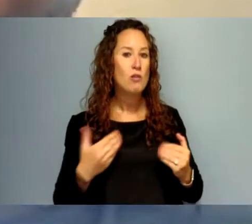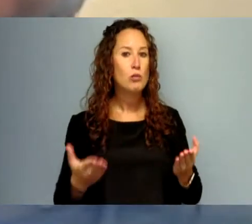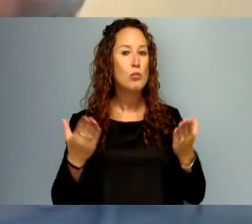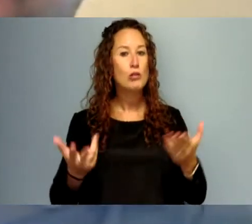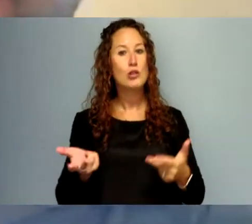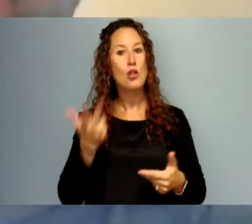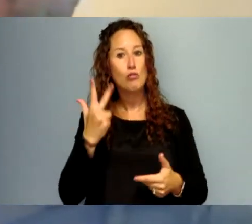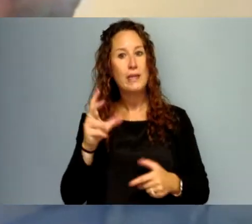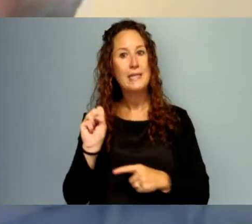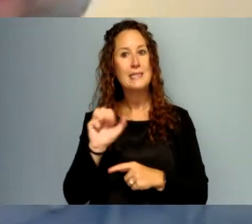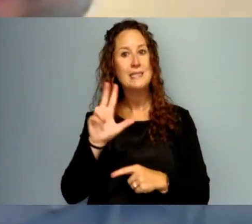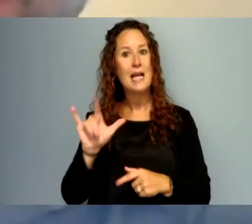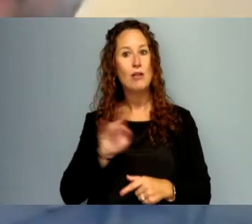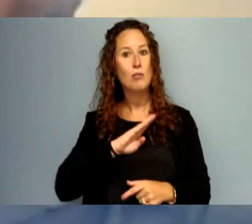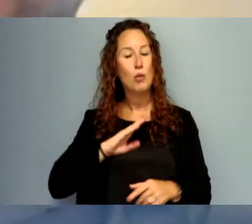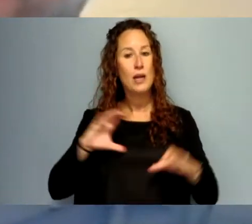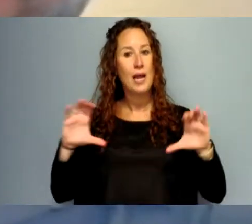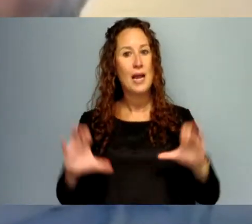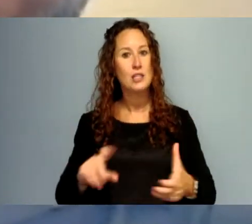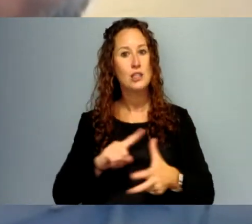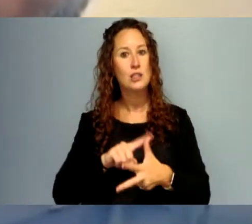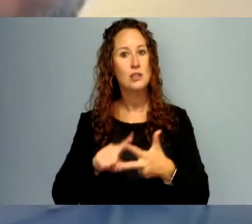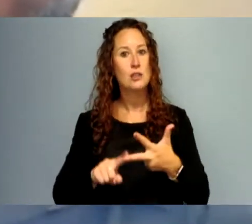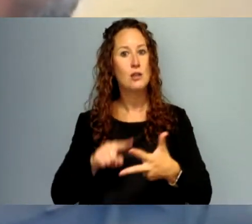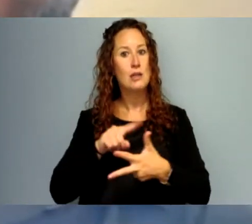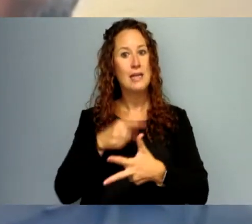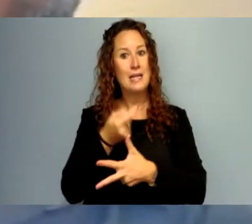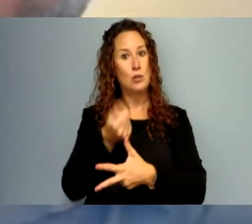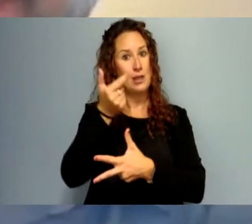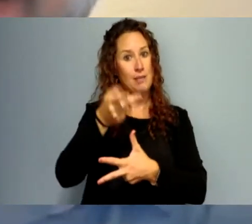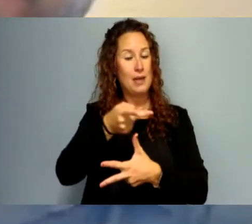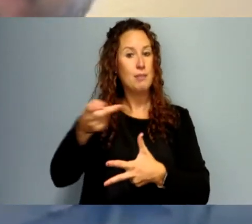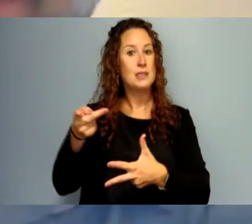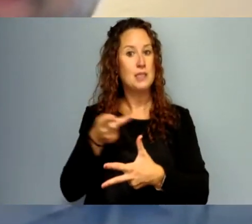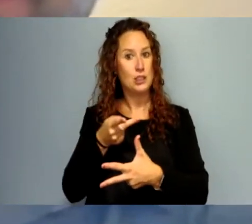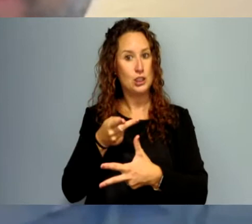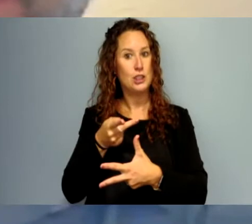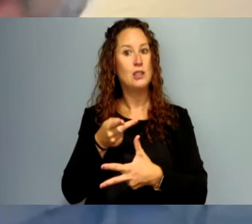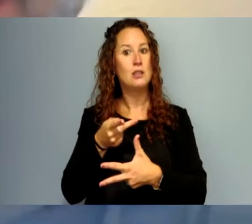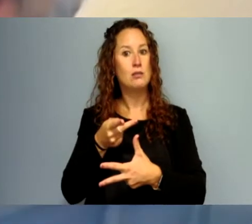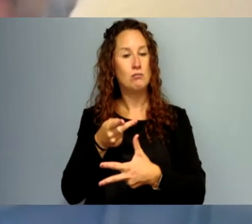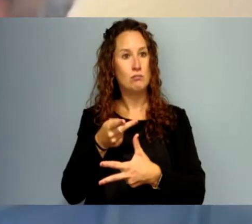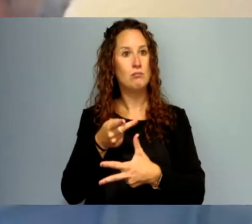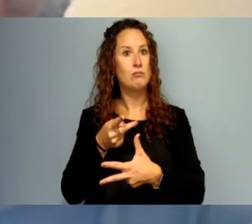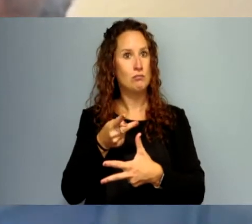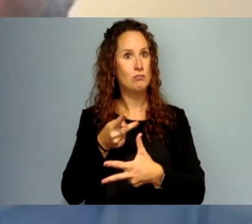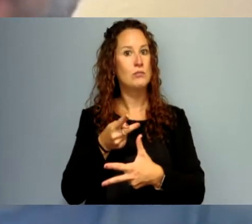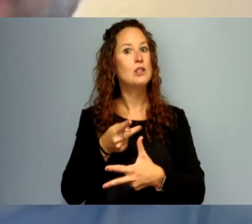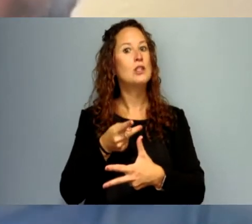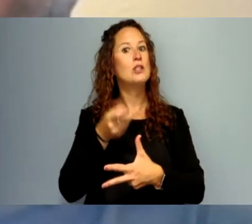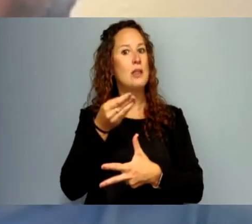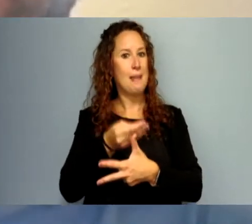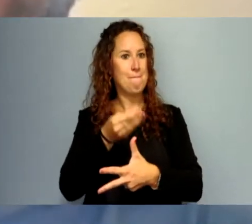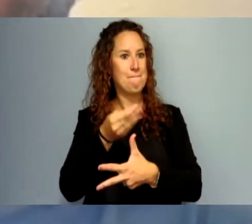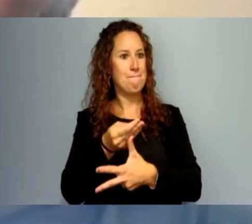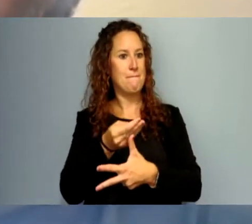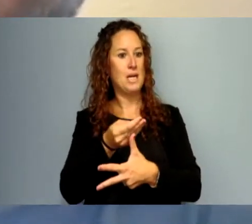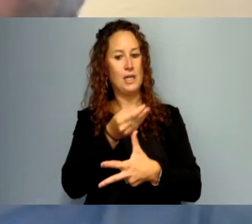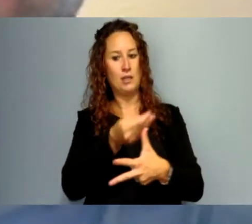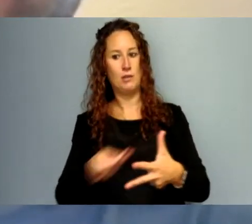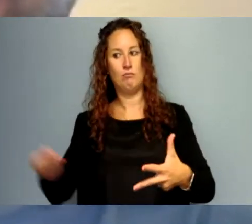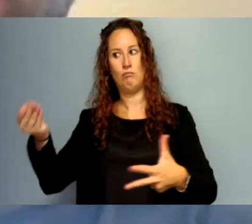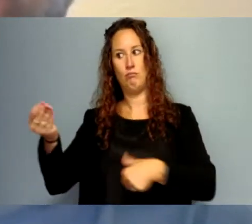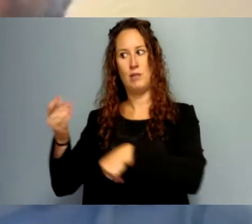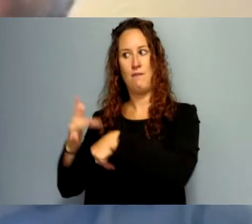board actions. One would be eliminating a position to free up funds that we have. The